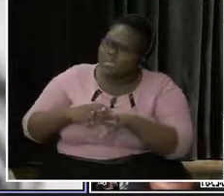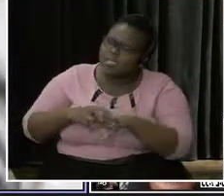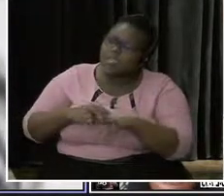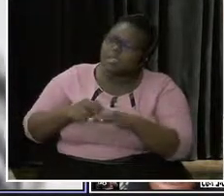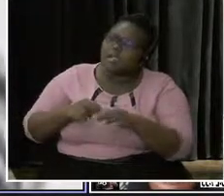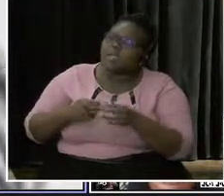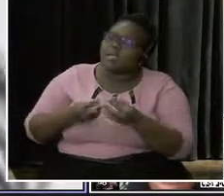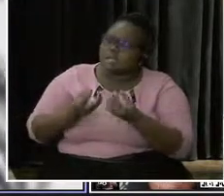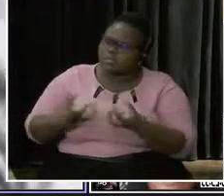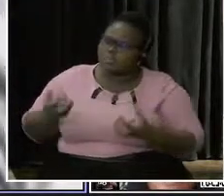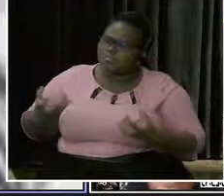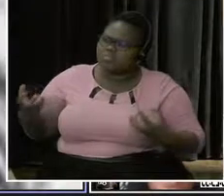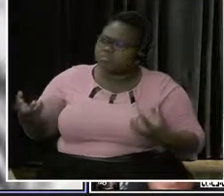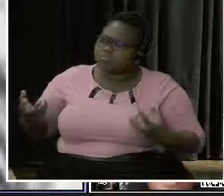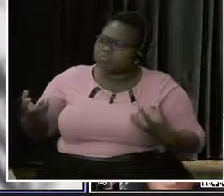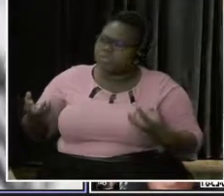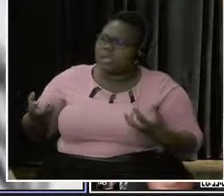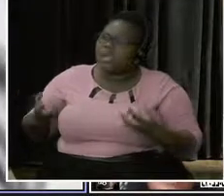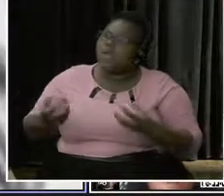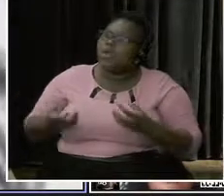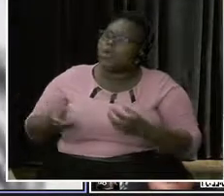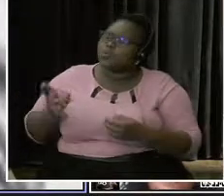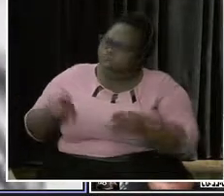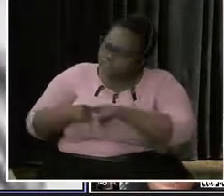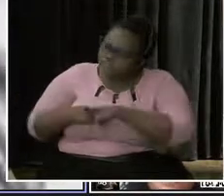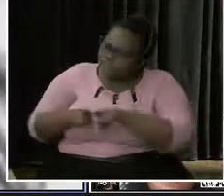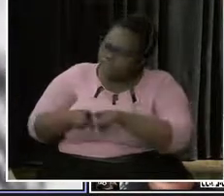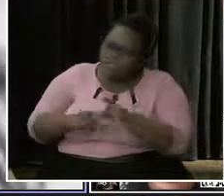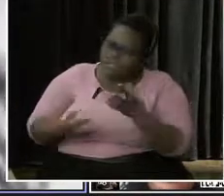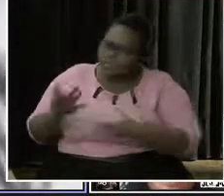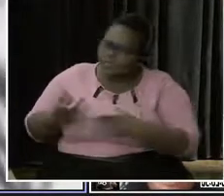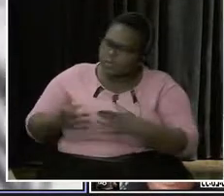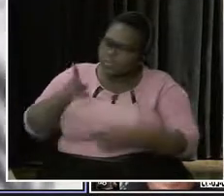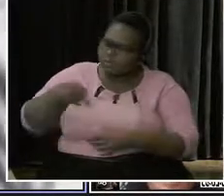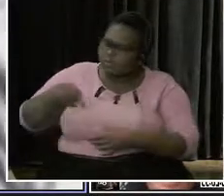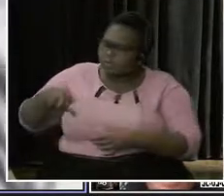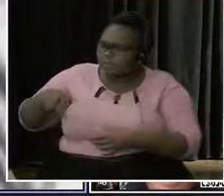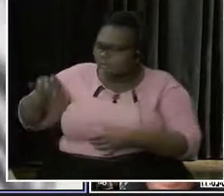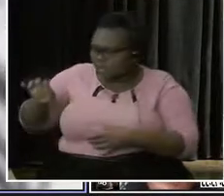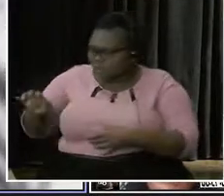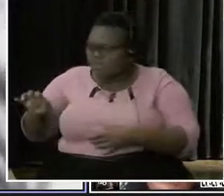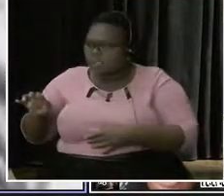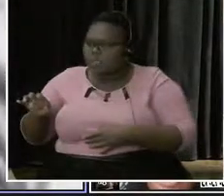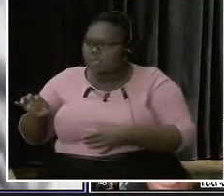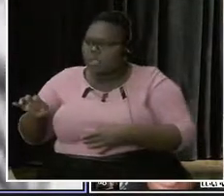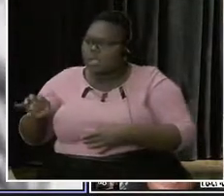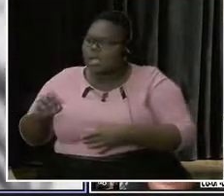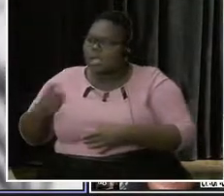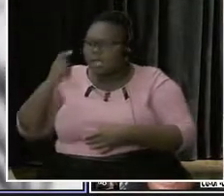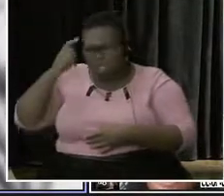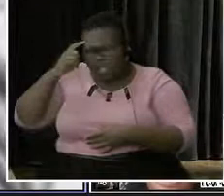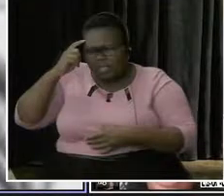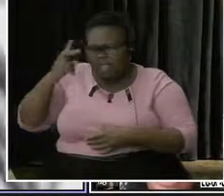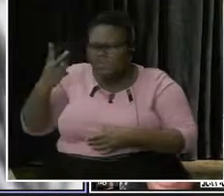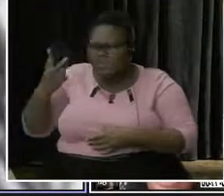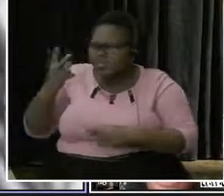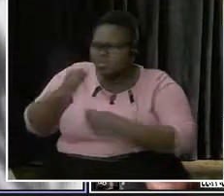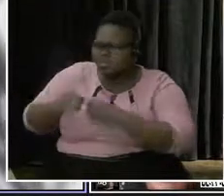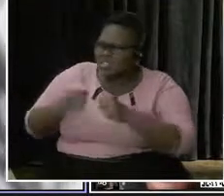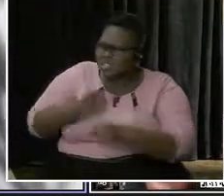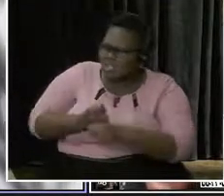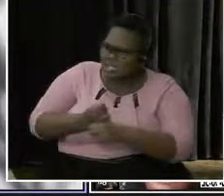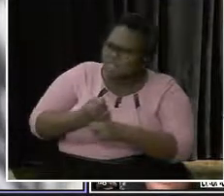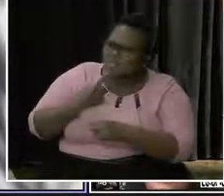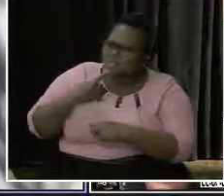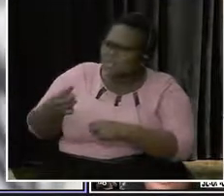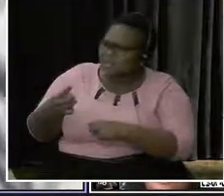critical shortage of fire PPE. This has been the status quo for a long time now, at least 2 years that we've been raising it, and there's